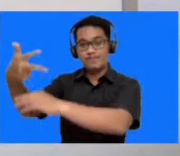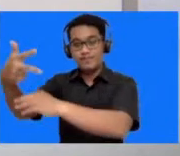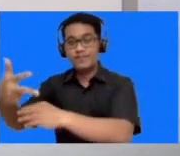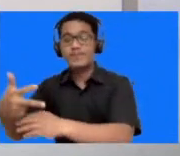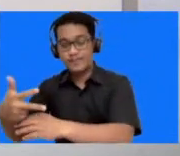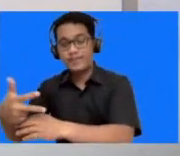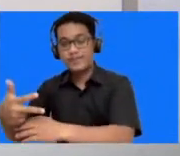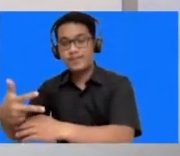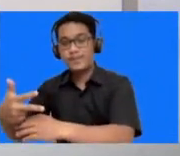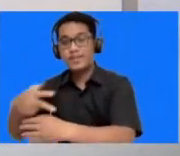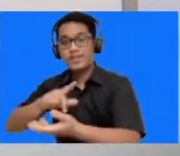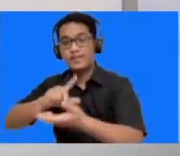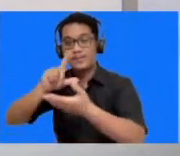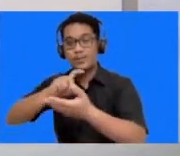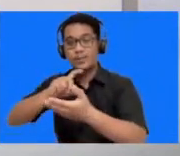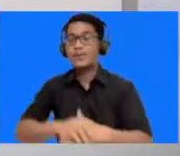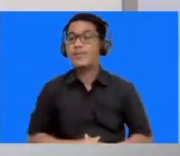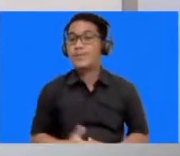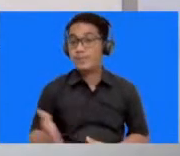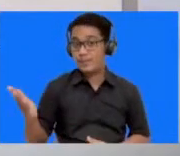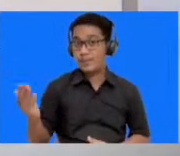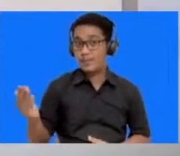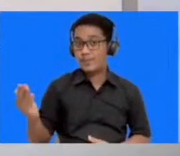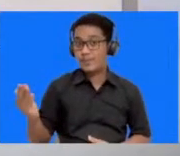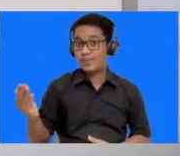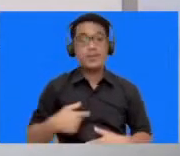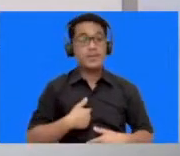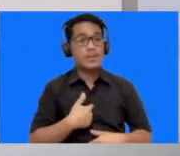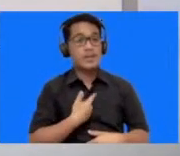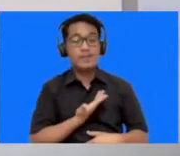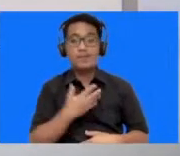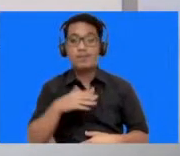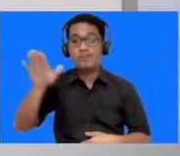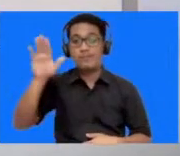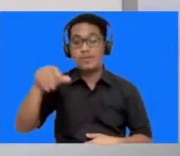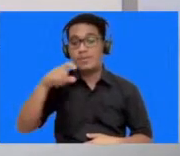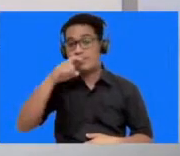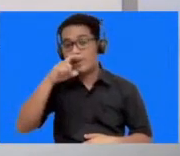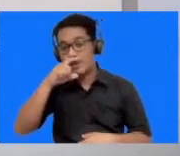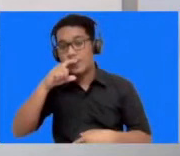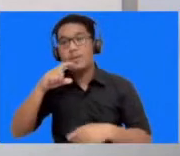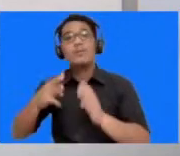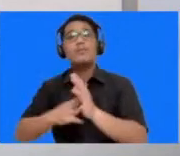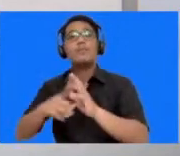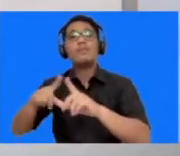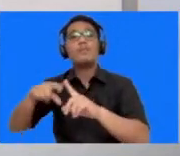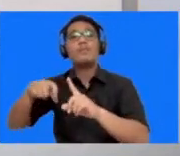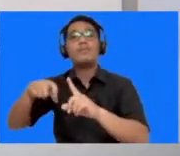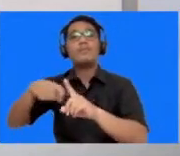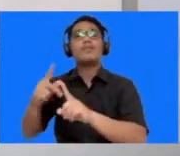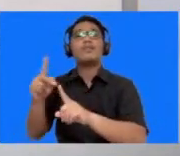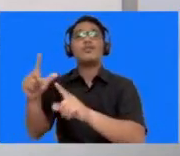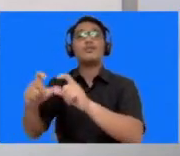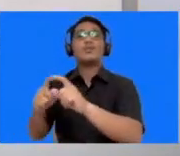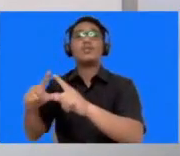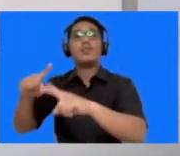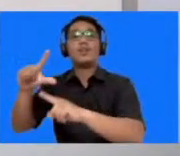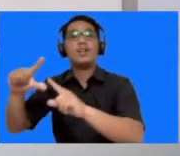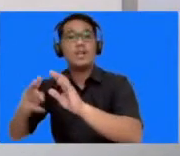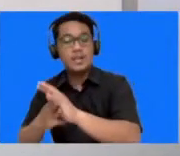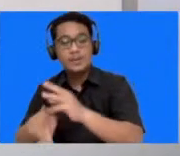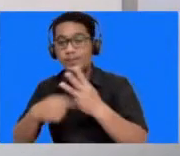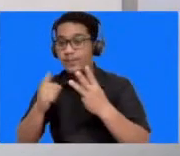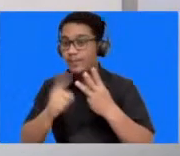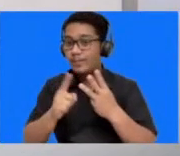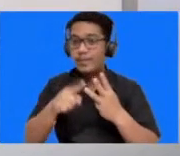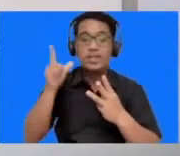Mr. M.D. Mahfuz Alam and also Mrs. Nigar Dilnahar. Please kindly open your camera